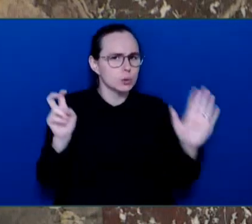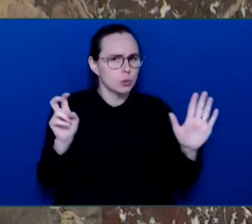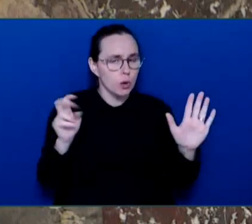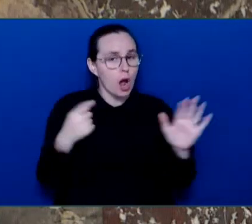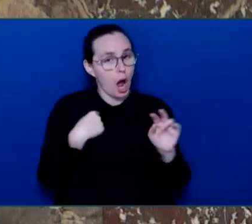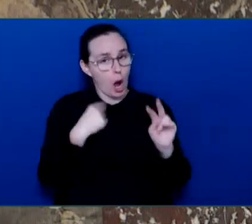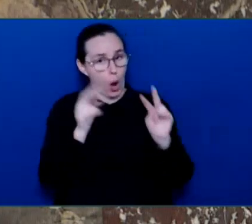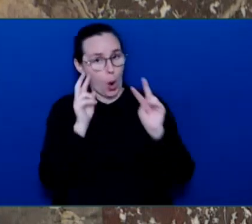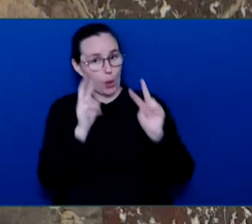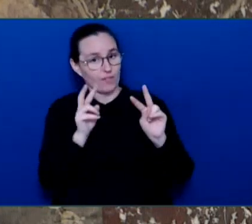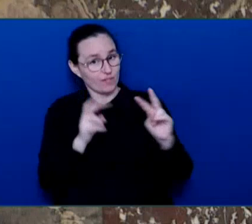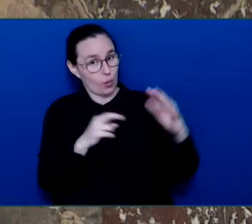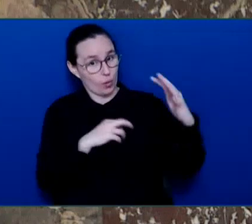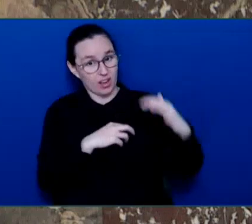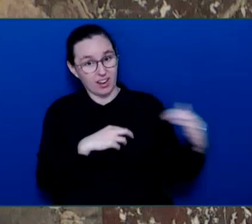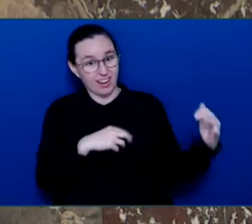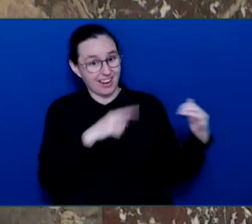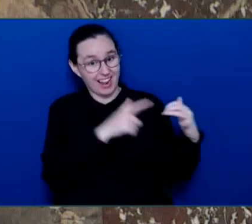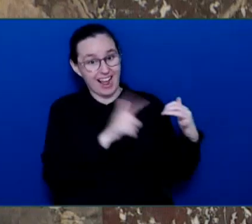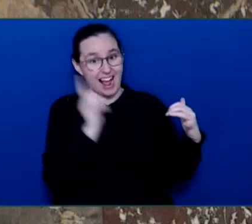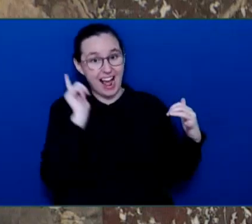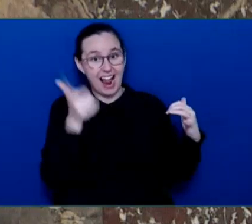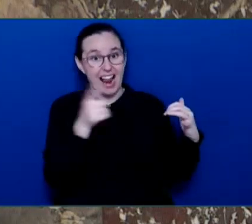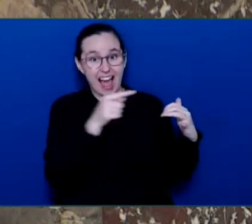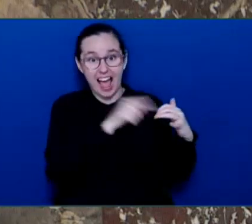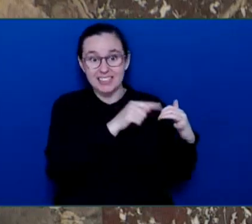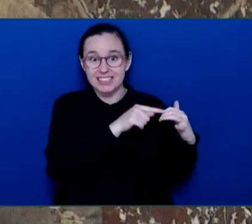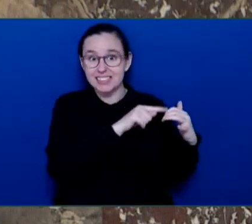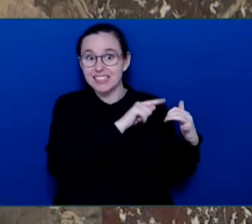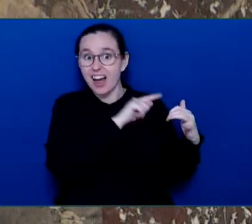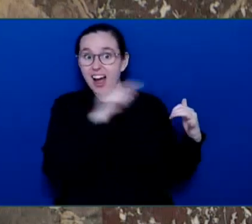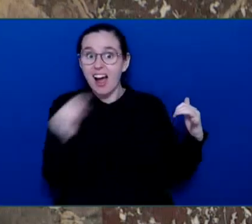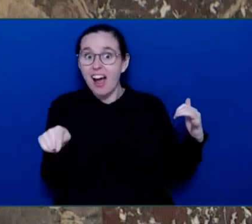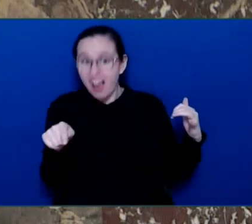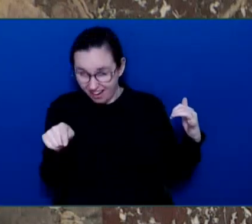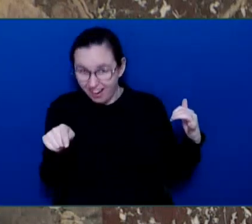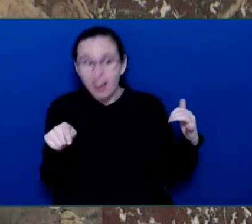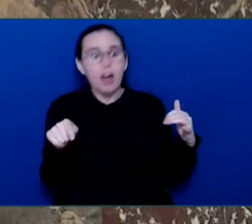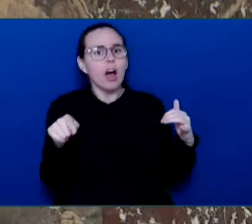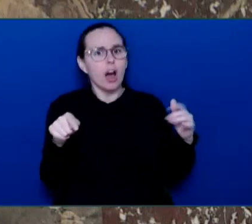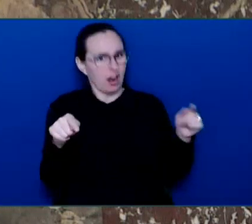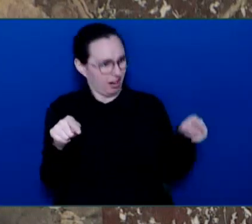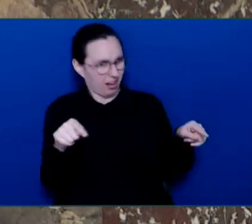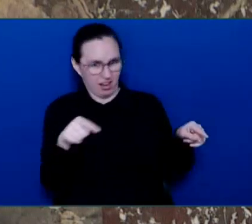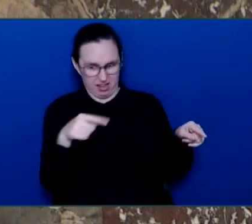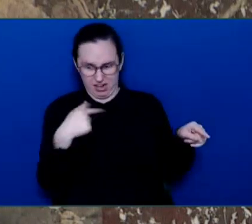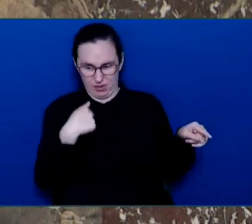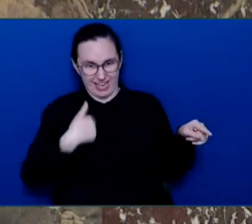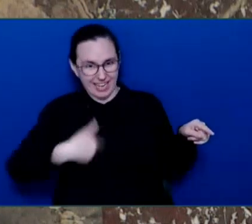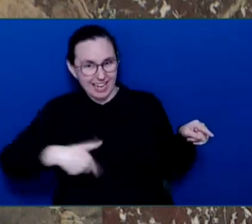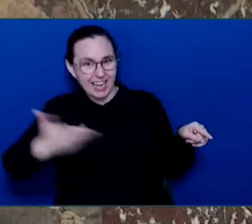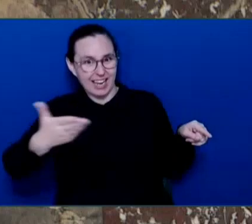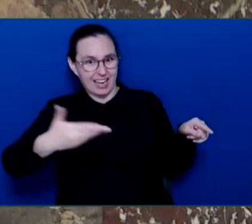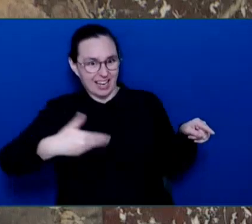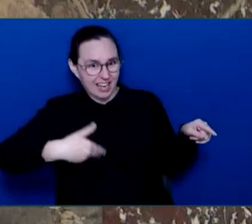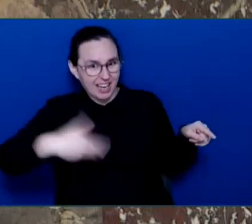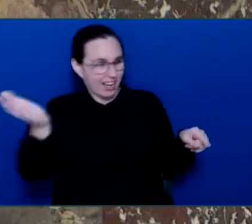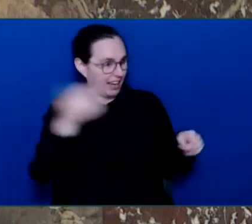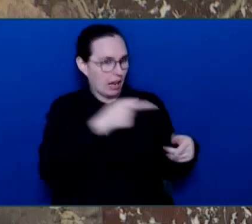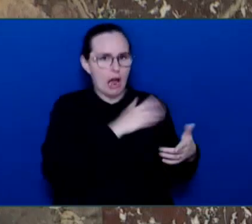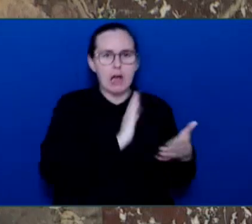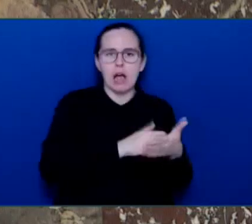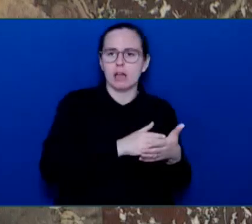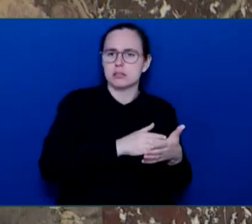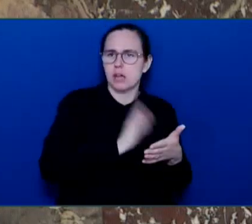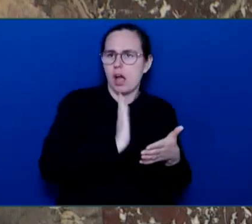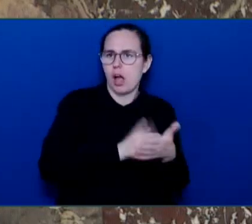this House for voting against every single housing affordability initiative we're bringing forward, as they stand up